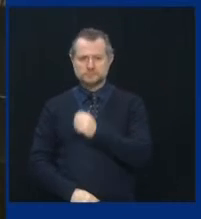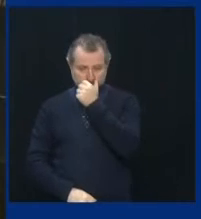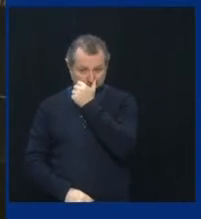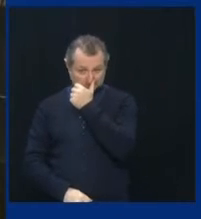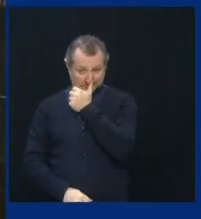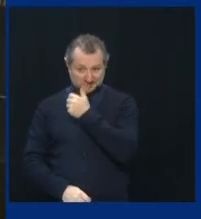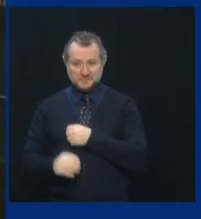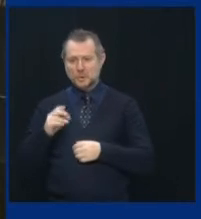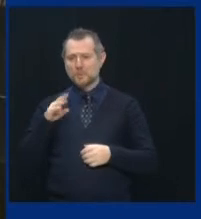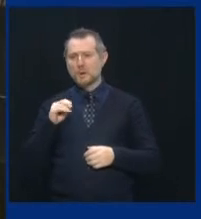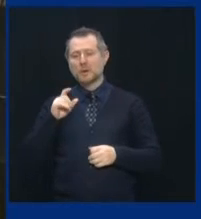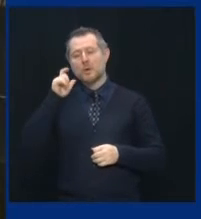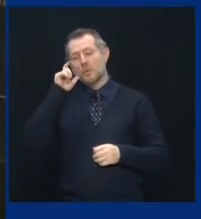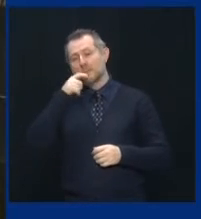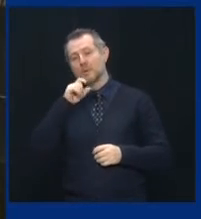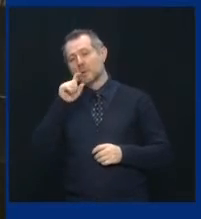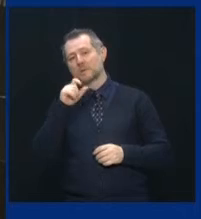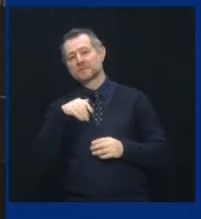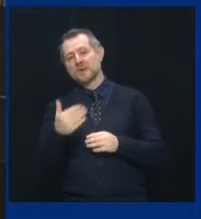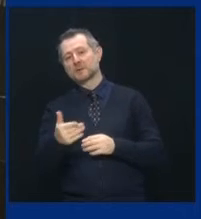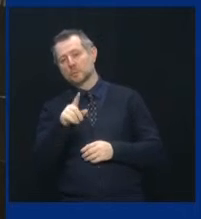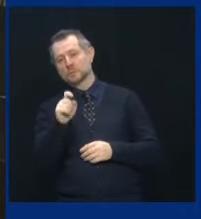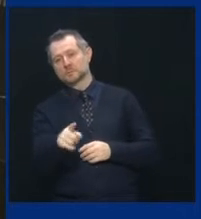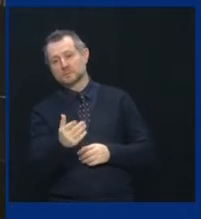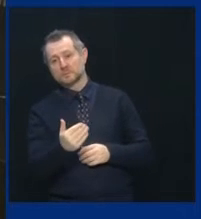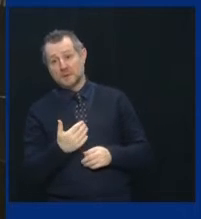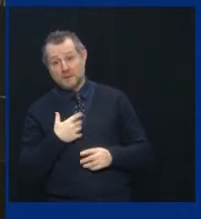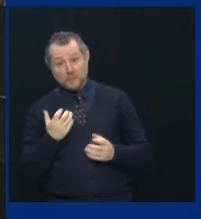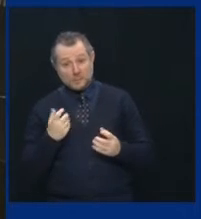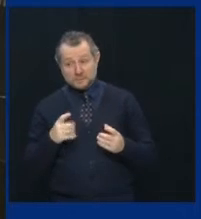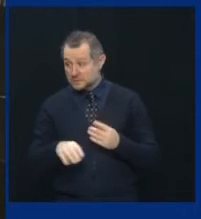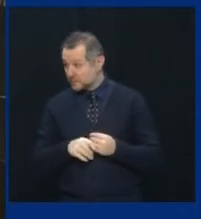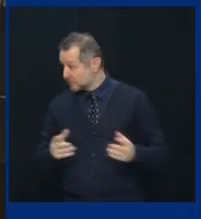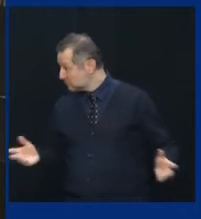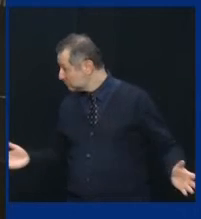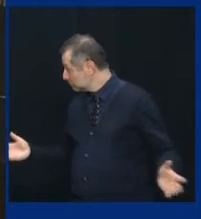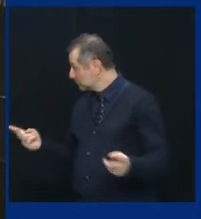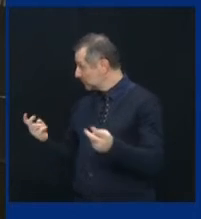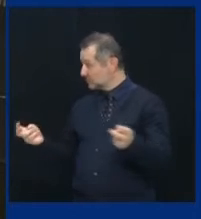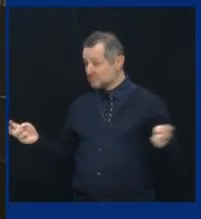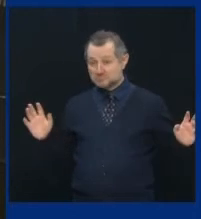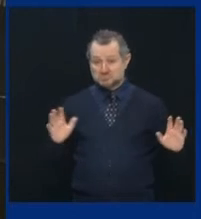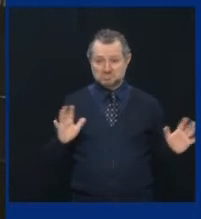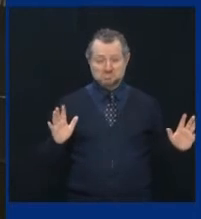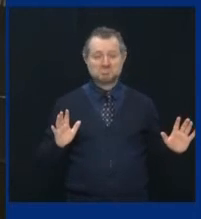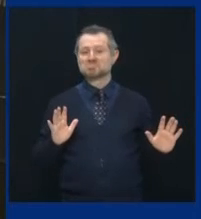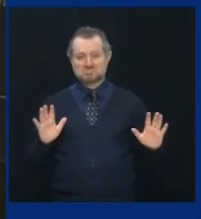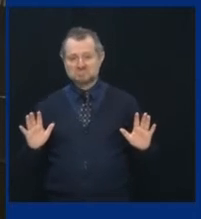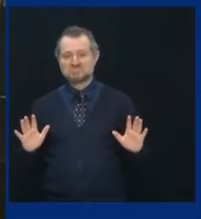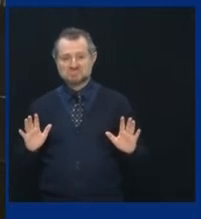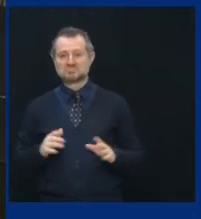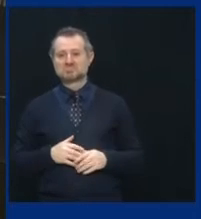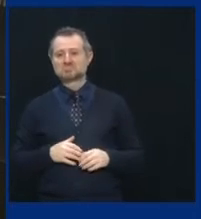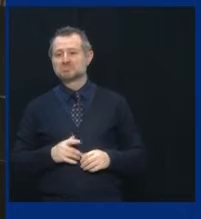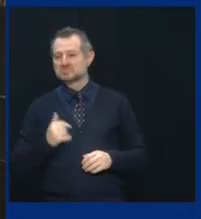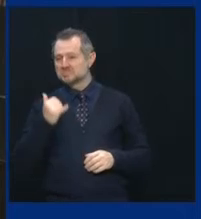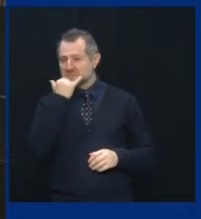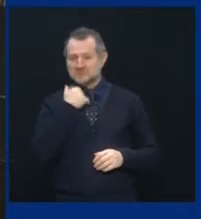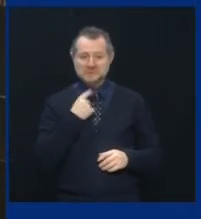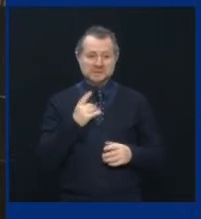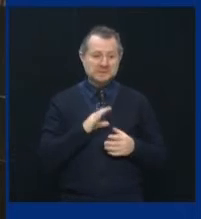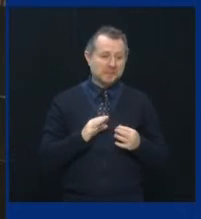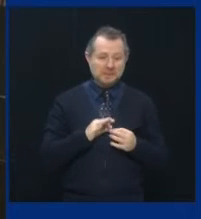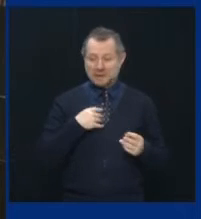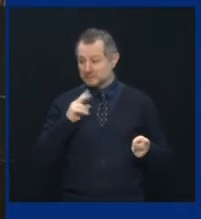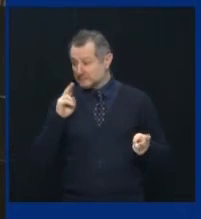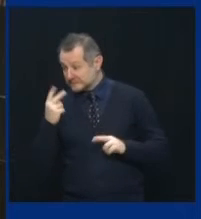Okay, operator, next question. Anyone want to add anything? Correct anything? Misstatements, misfacts,